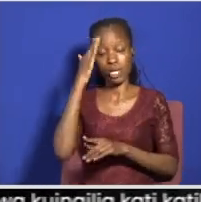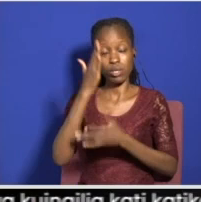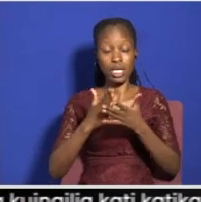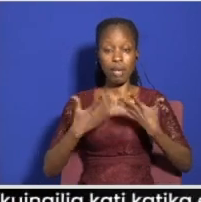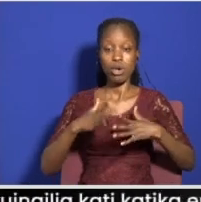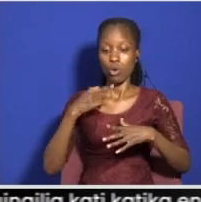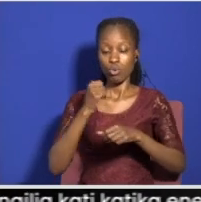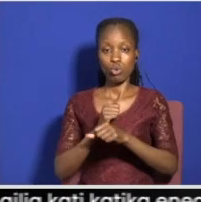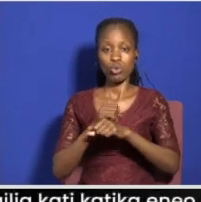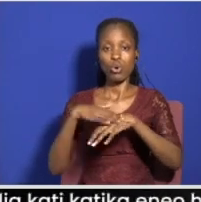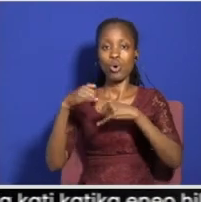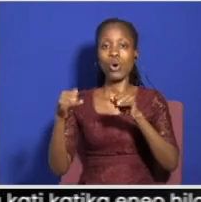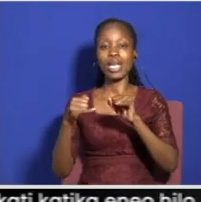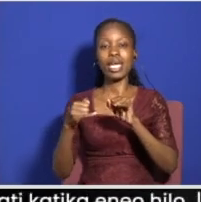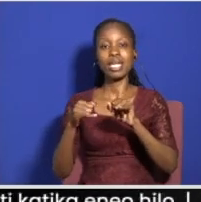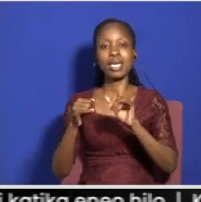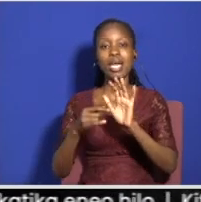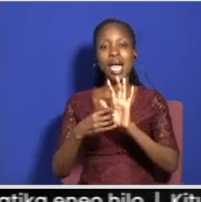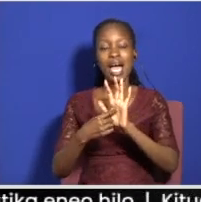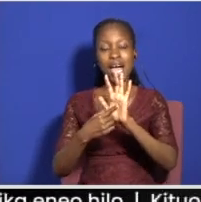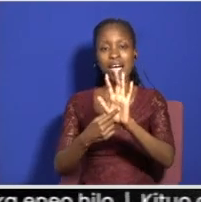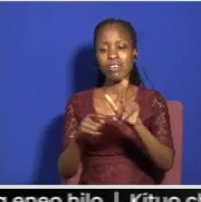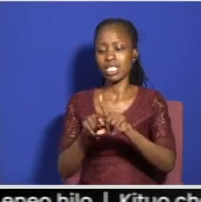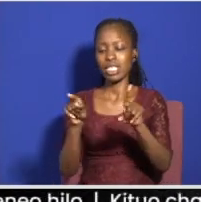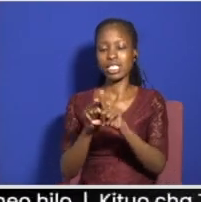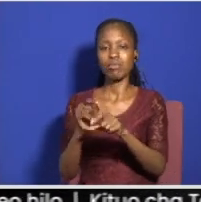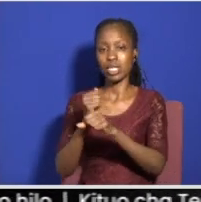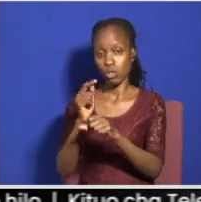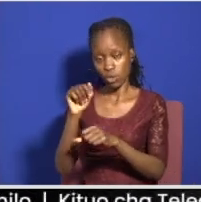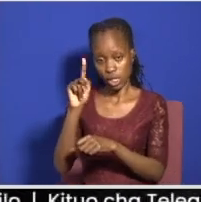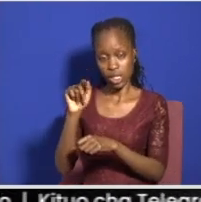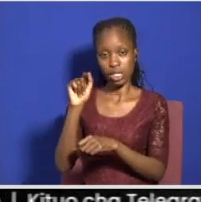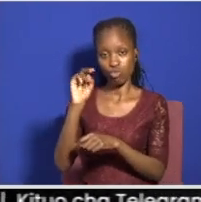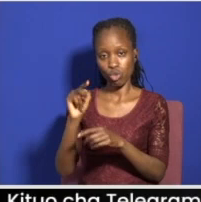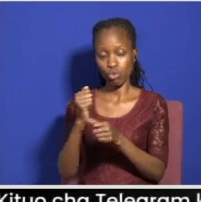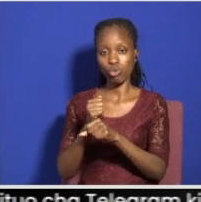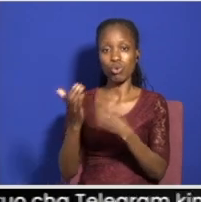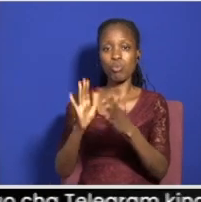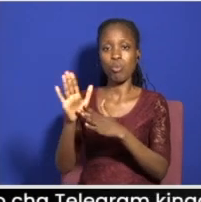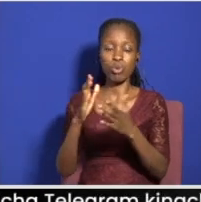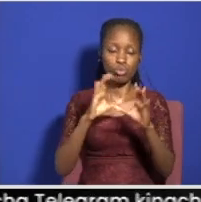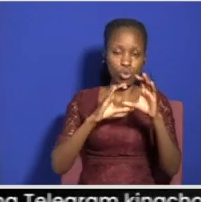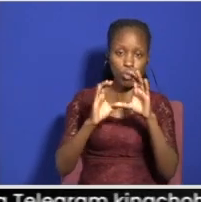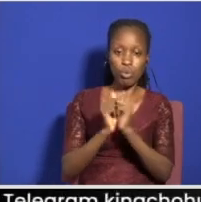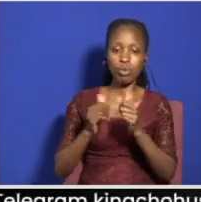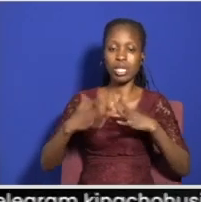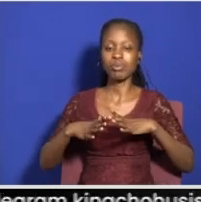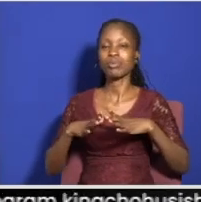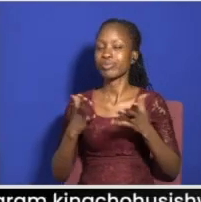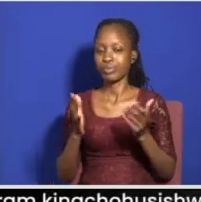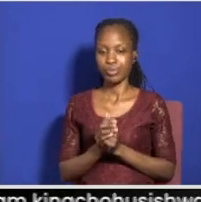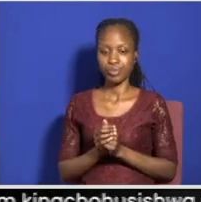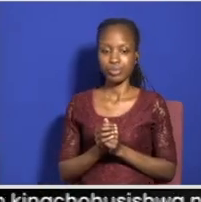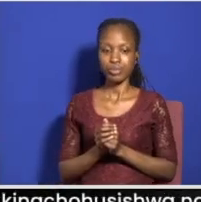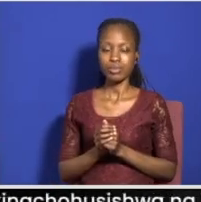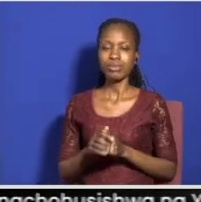online marketing and they use TikTok probably to do their businesses, to probably communicate with people. So, yeah. At